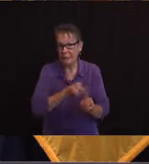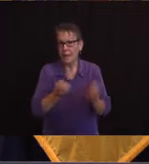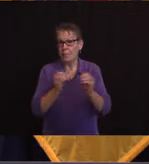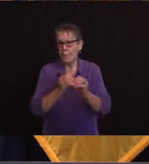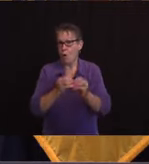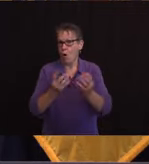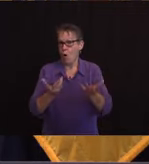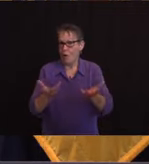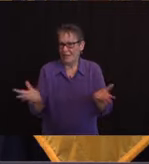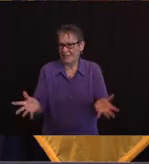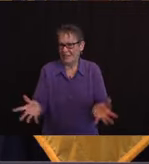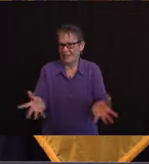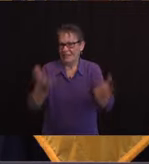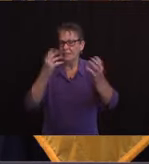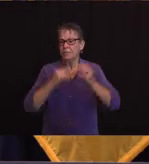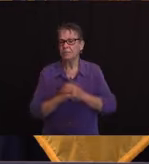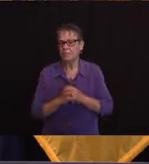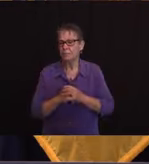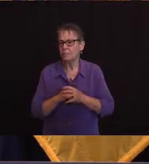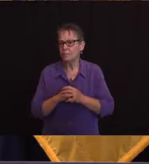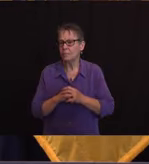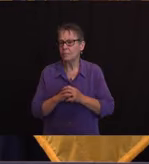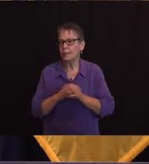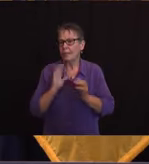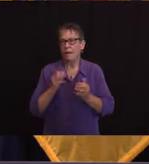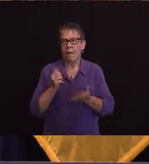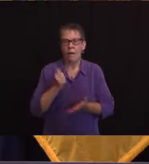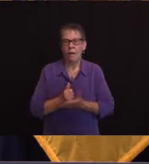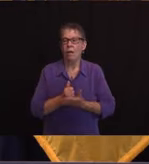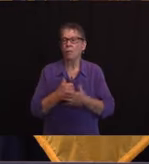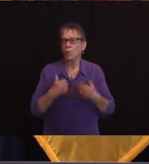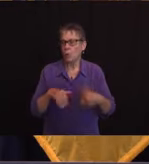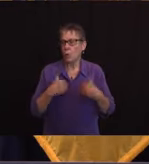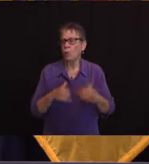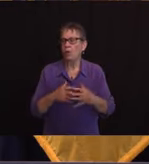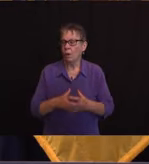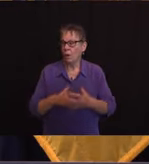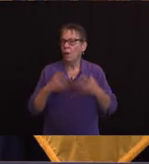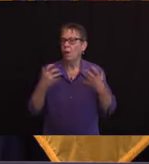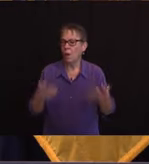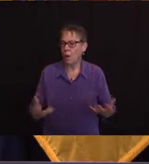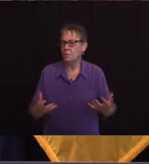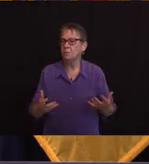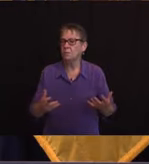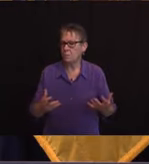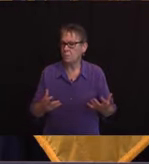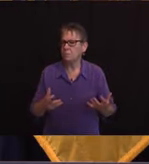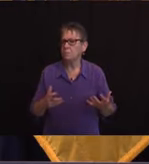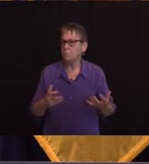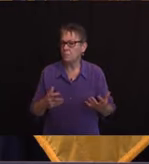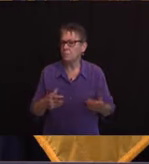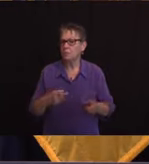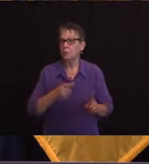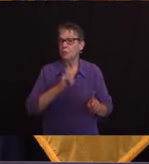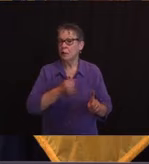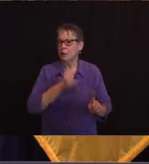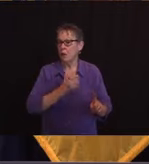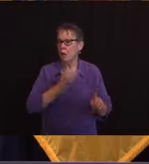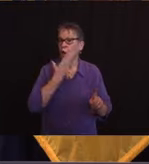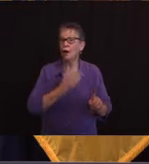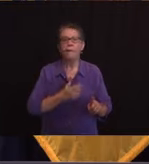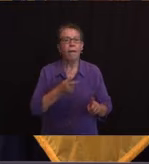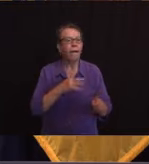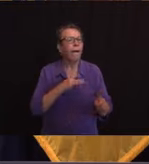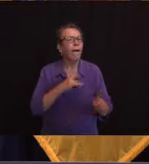before. That helps us in a big way on the equity front because it's a one-dose regular refrigeration dose, and